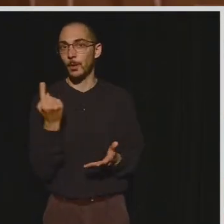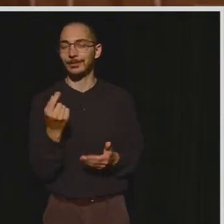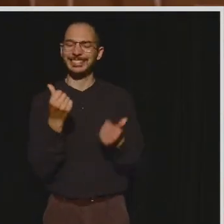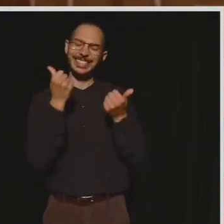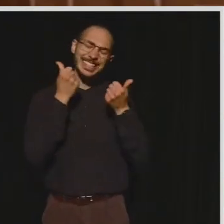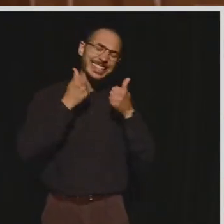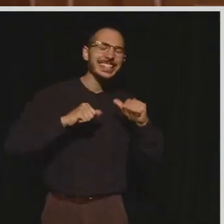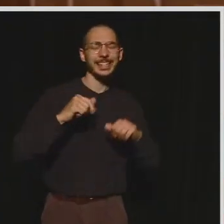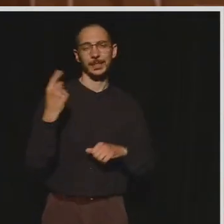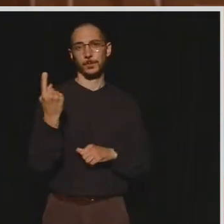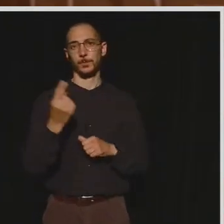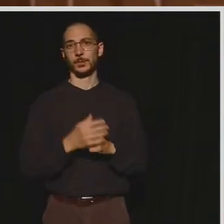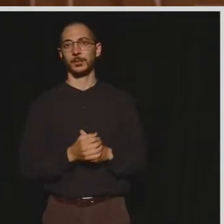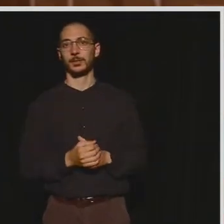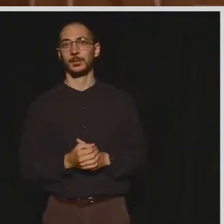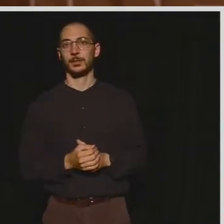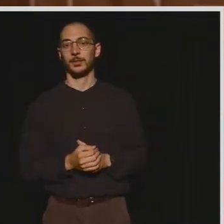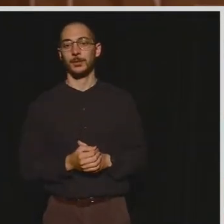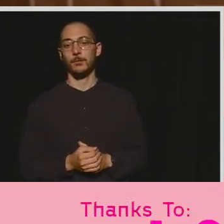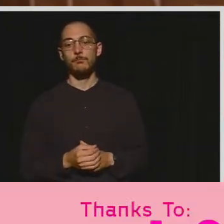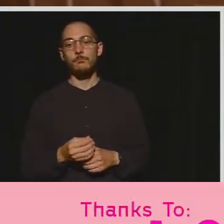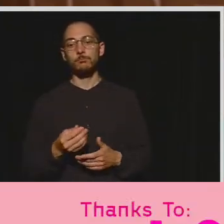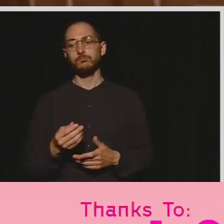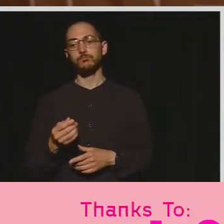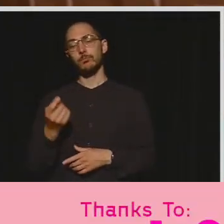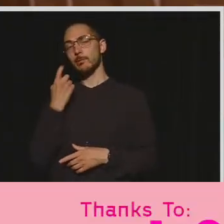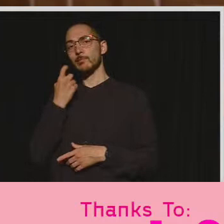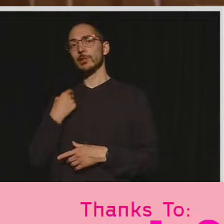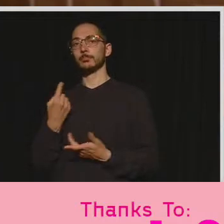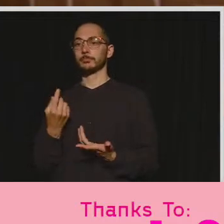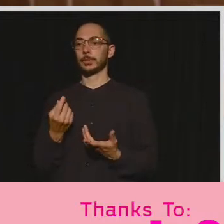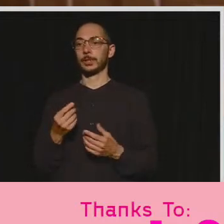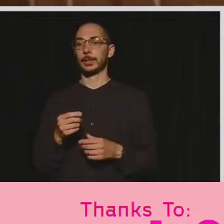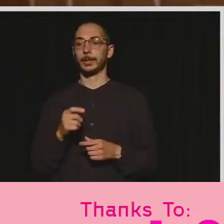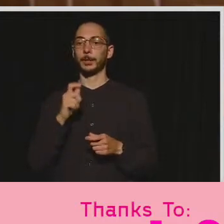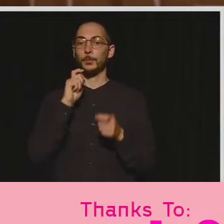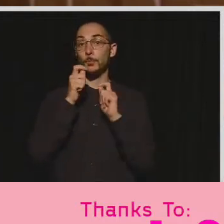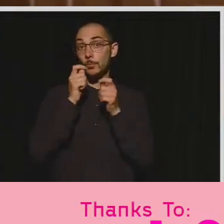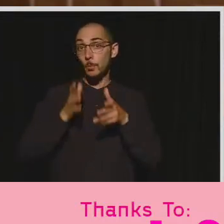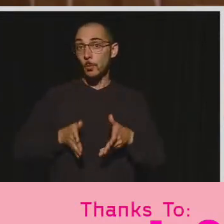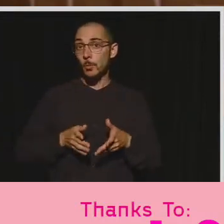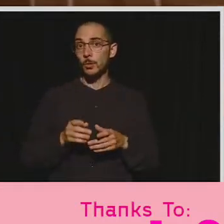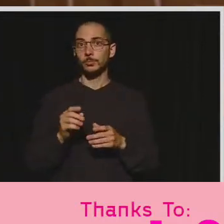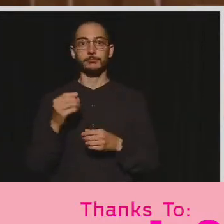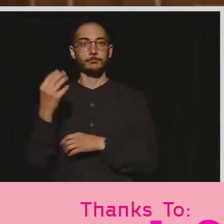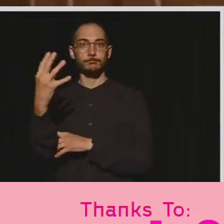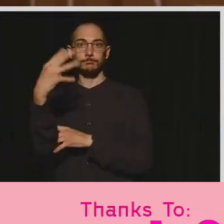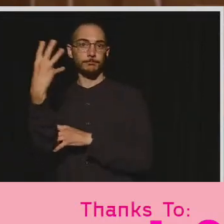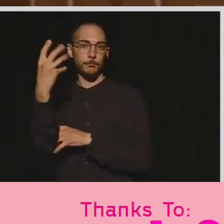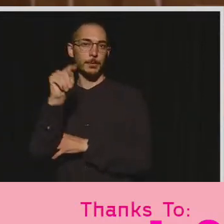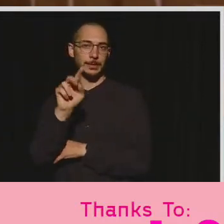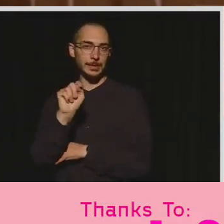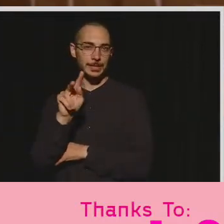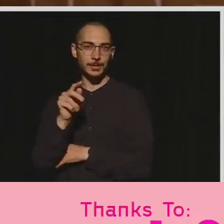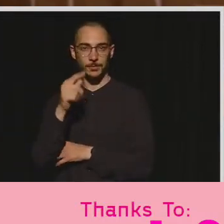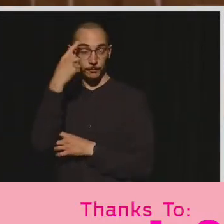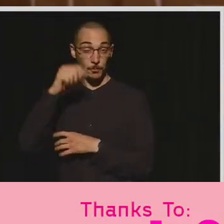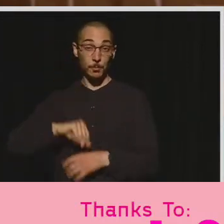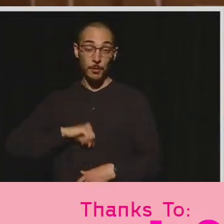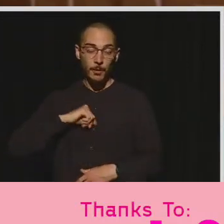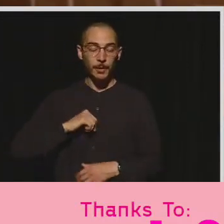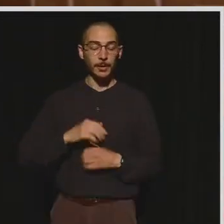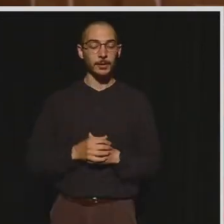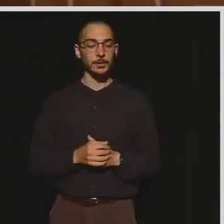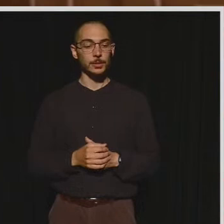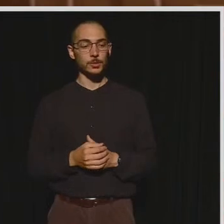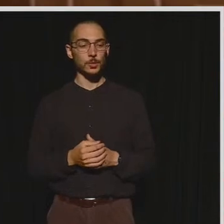live, co-hosting live coverage of the Pride Parade, and we would introduce all the different groups coming through the parade and seeing who was all part